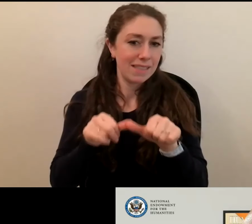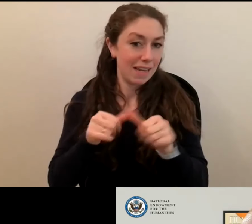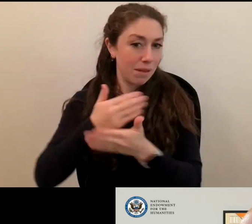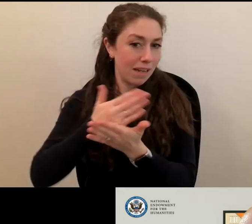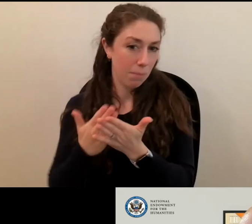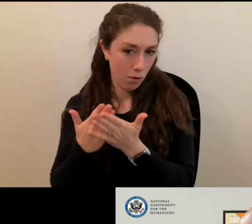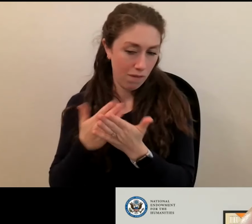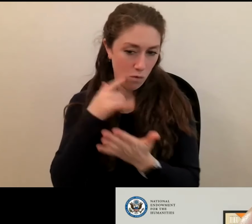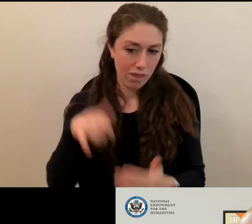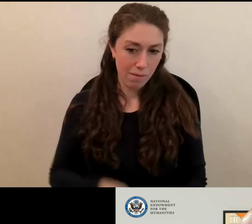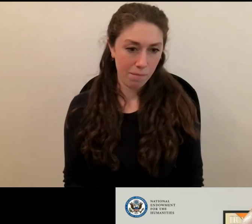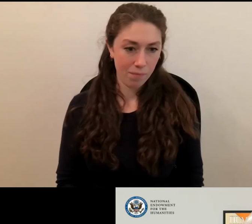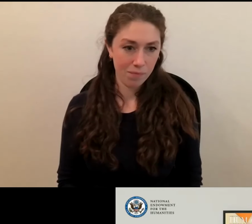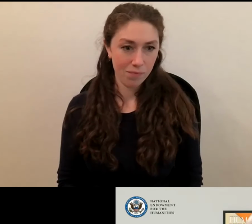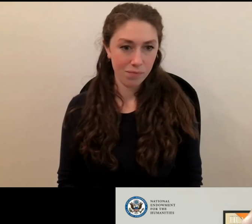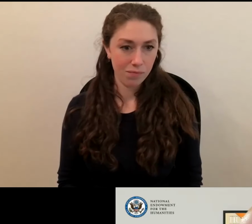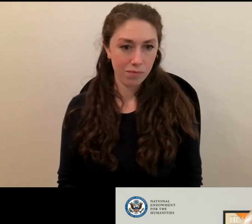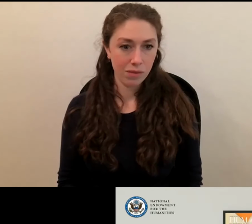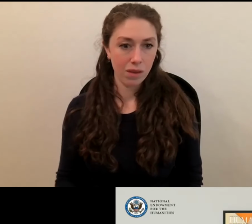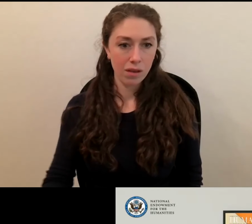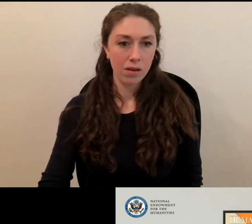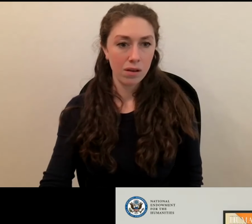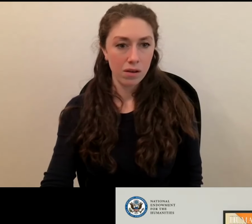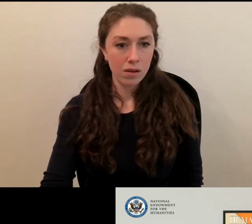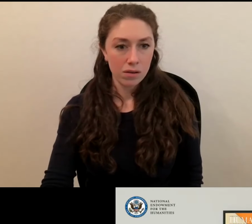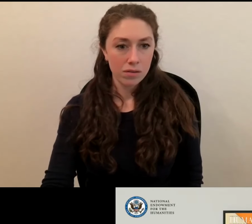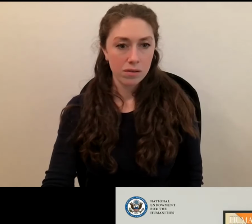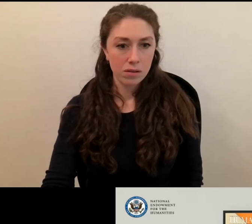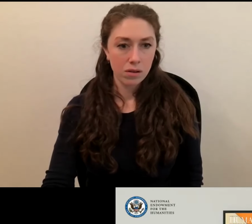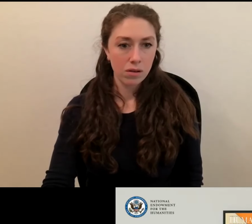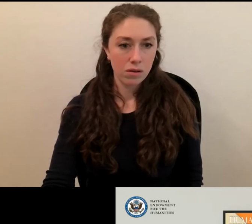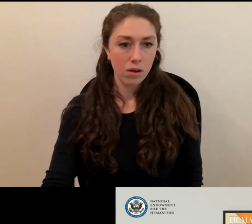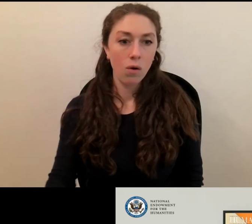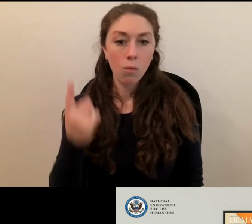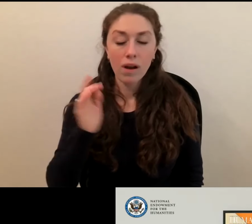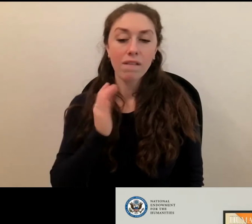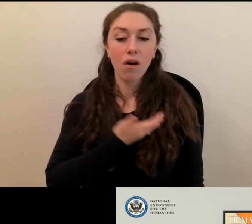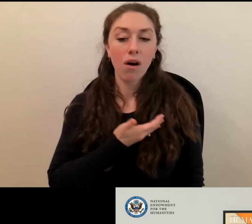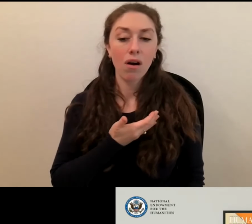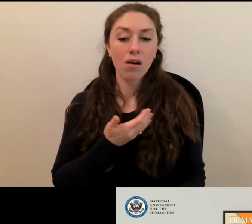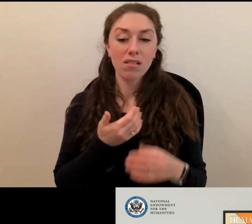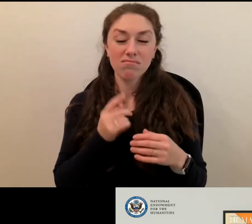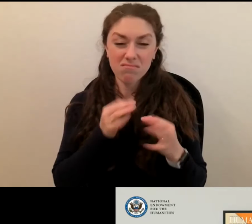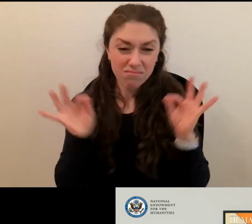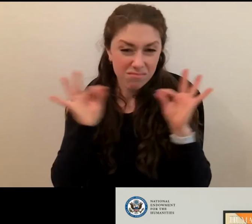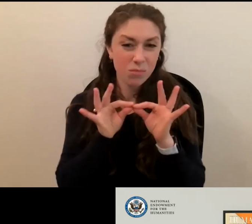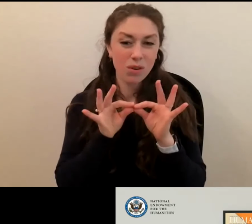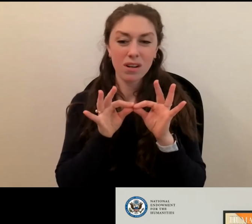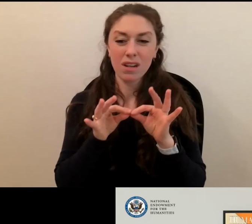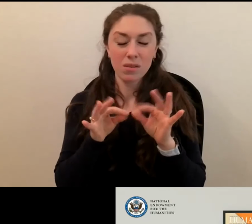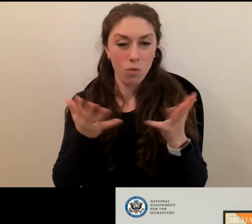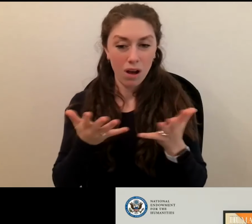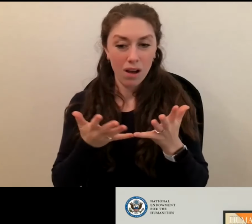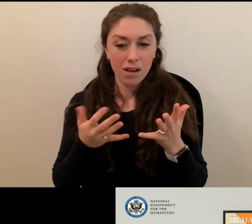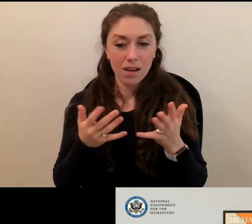that. One of our cornerstone programs that we offer is what we call Humanities Collections and